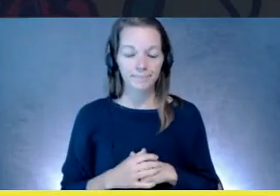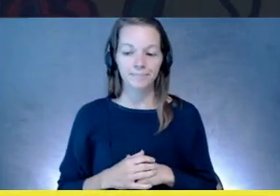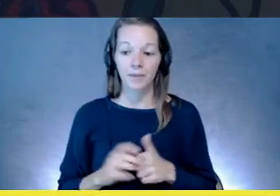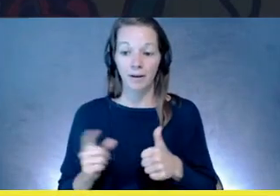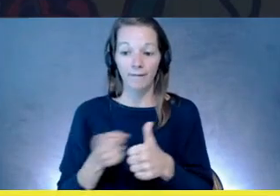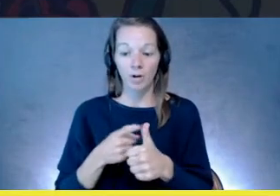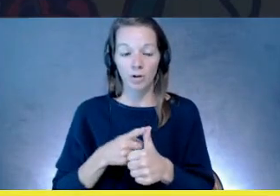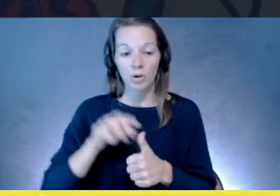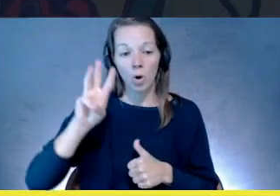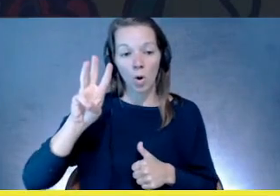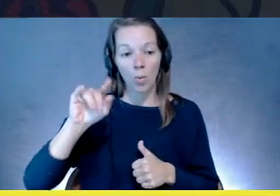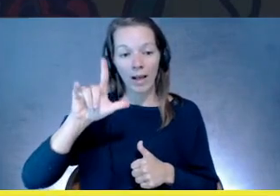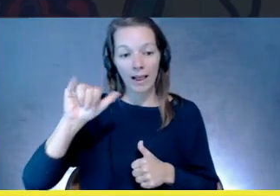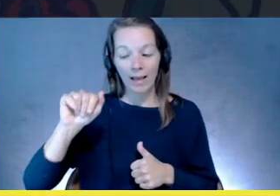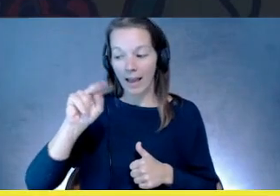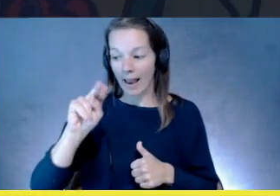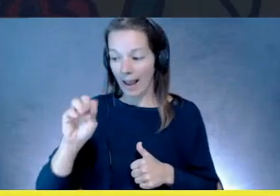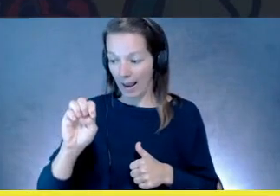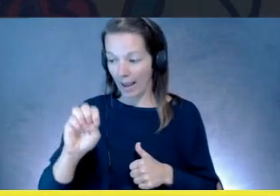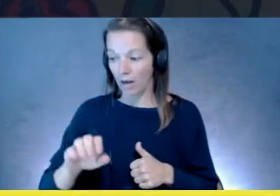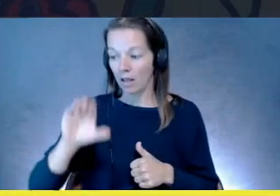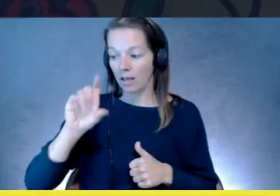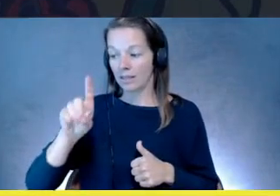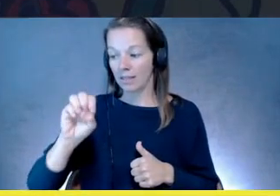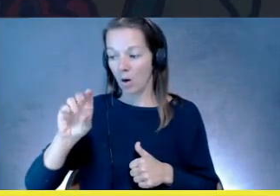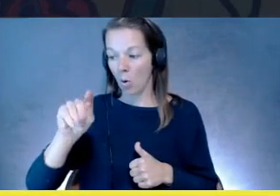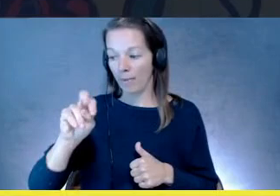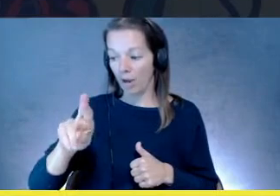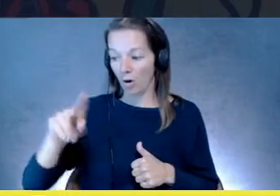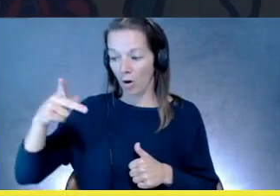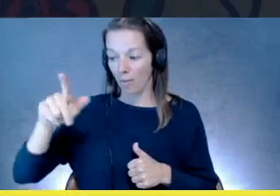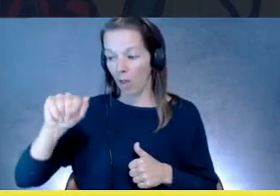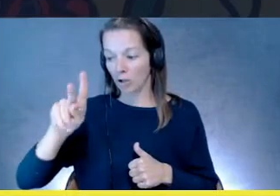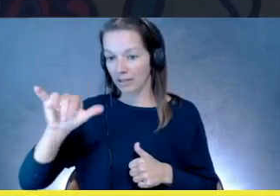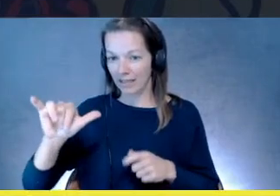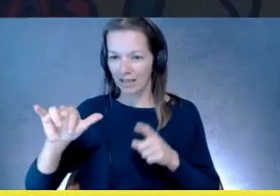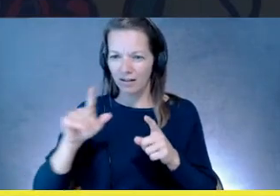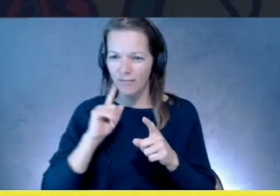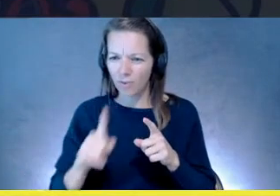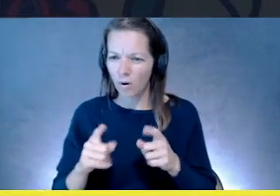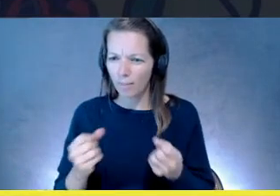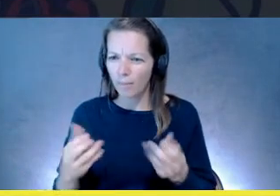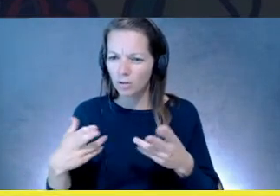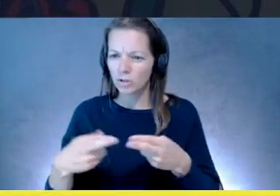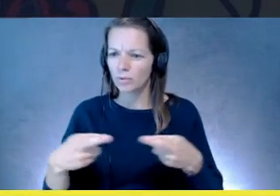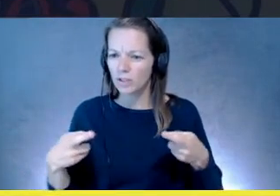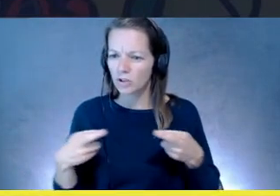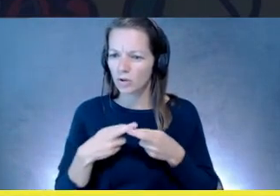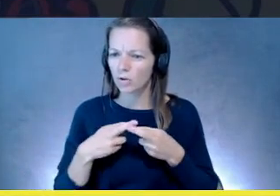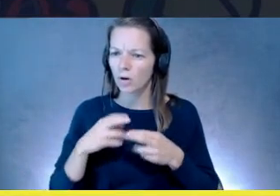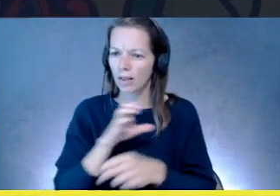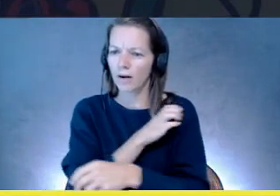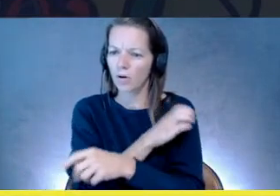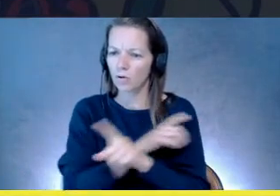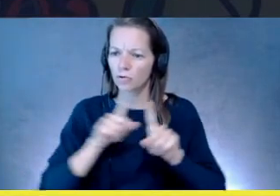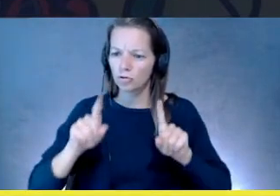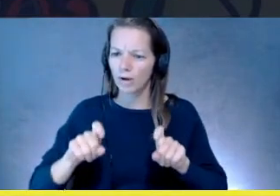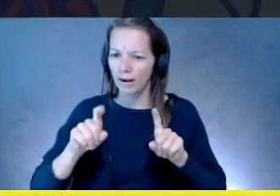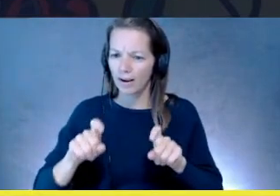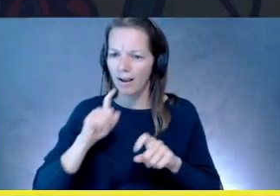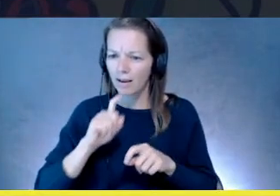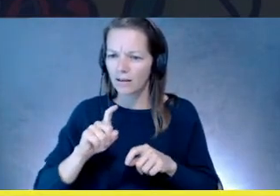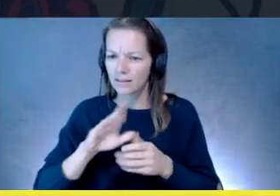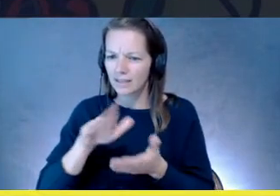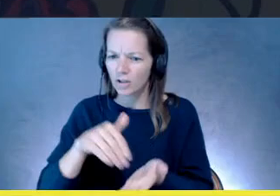Williane de Cormier-Ploski, Program Manager for the Multi-Regional Clinical Trials Center at Brigham and Women's Hospital